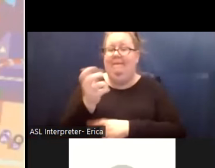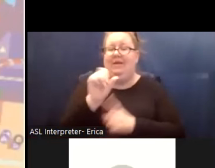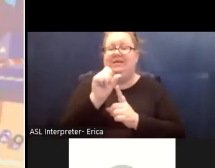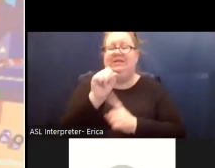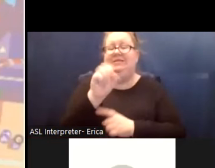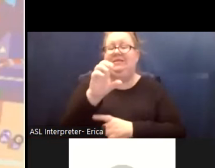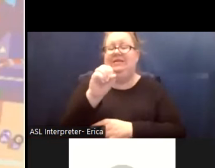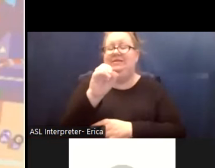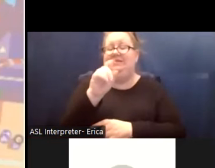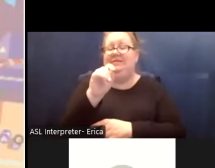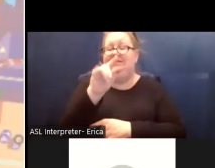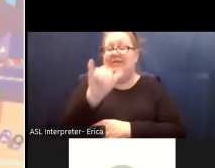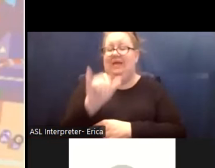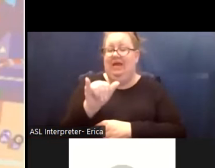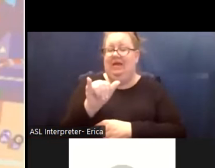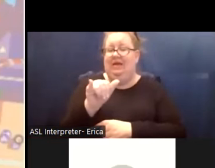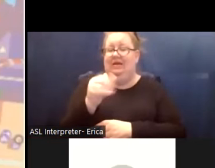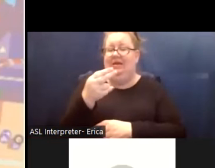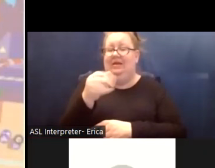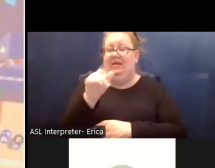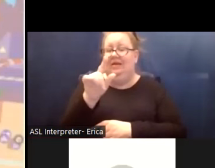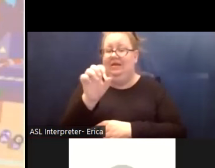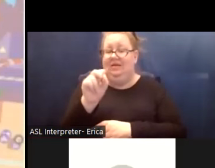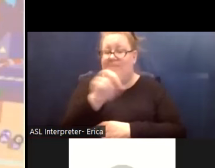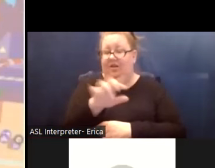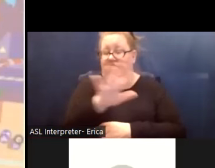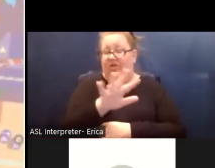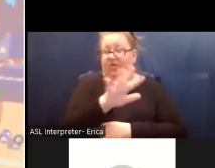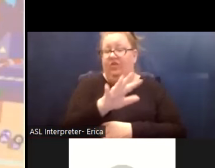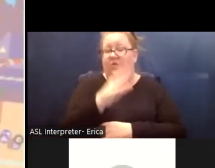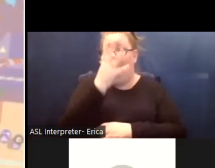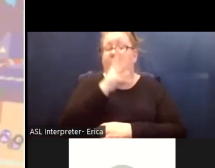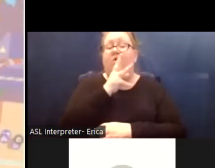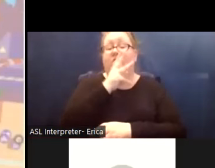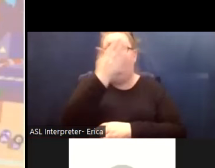Society Hill neighborhood right along the waterfront there.